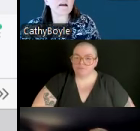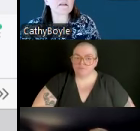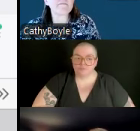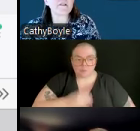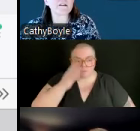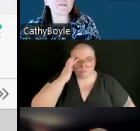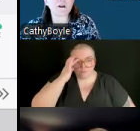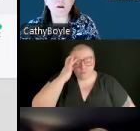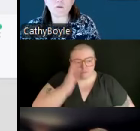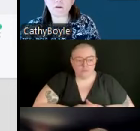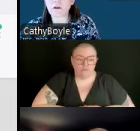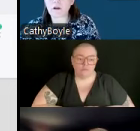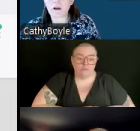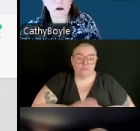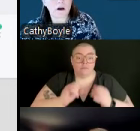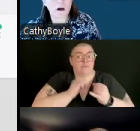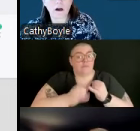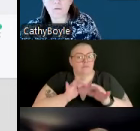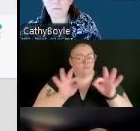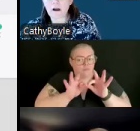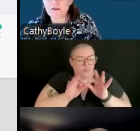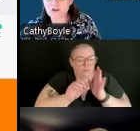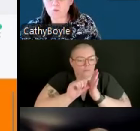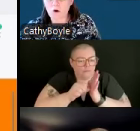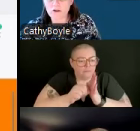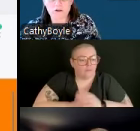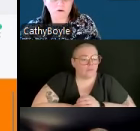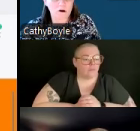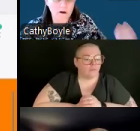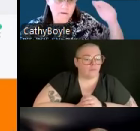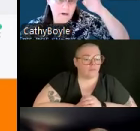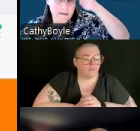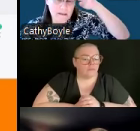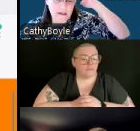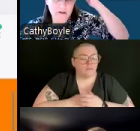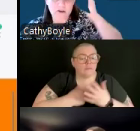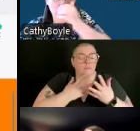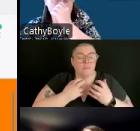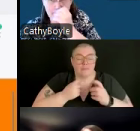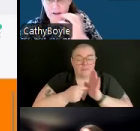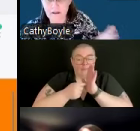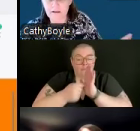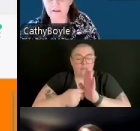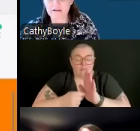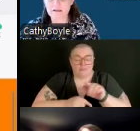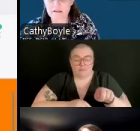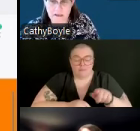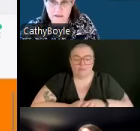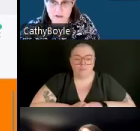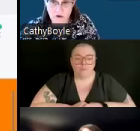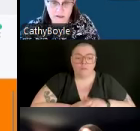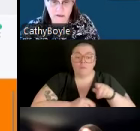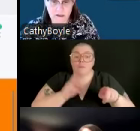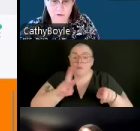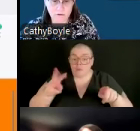And as a final note, I just want to call everybody's attention to the fact that the site